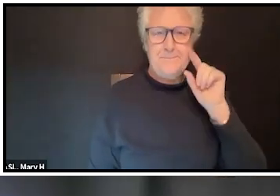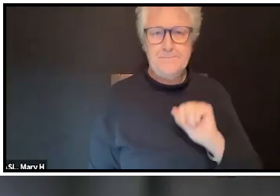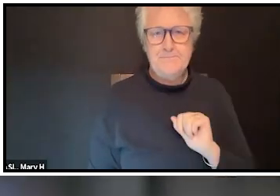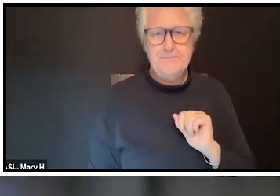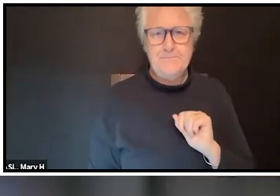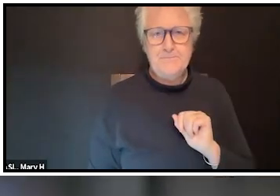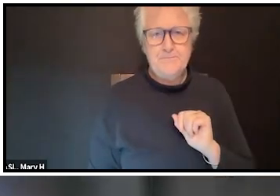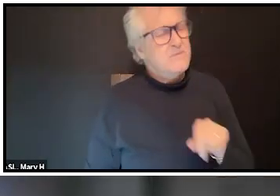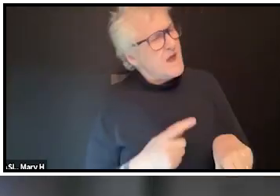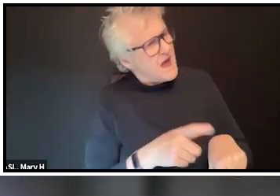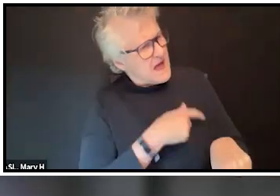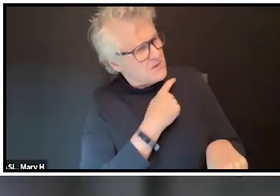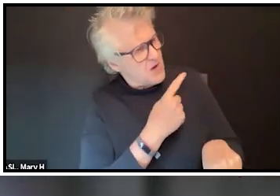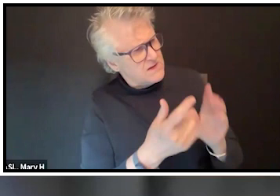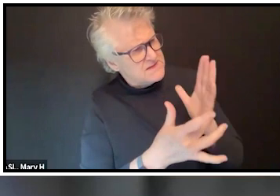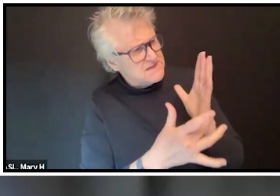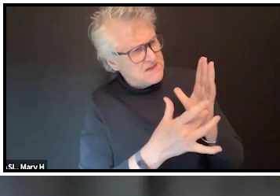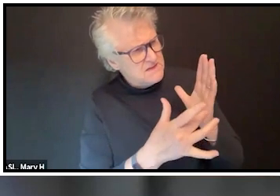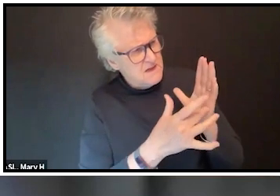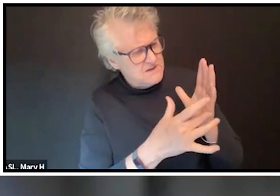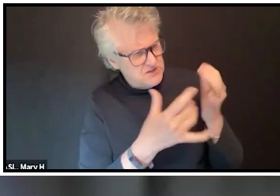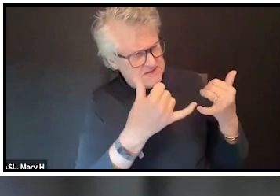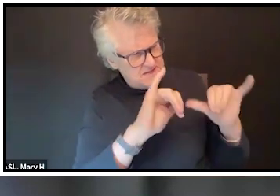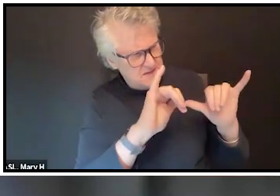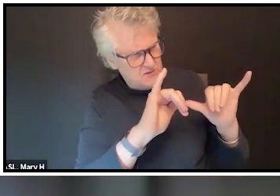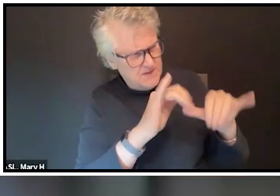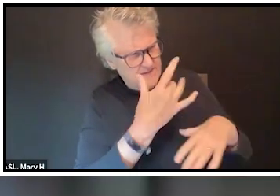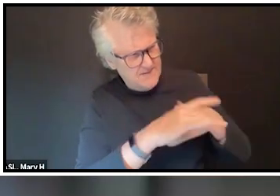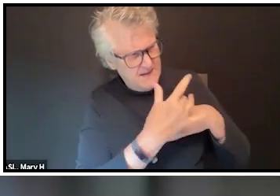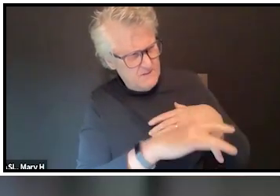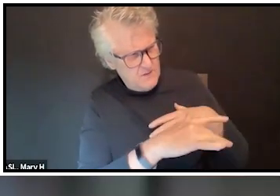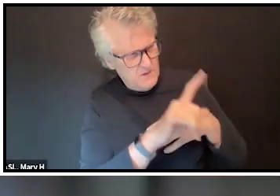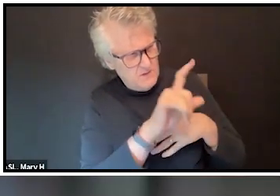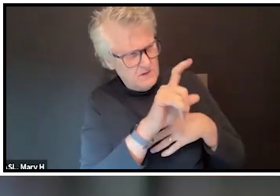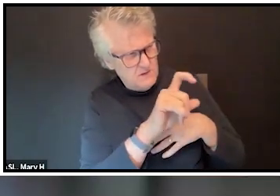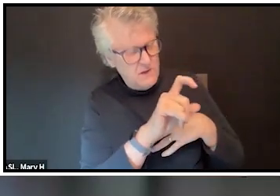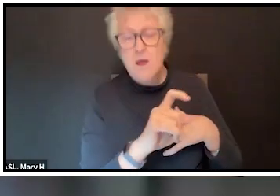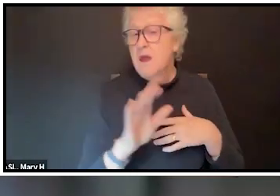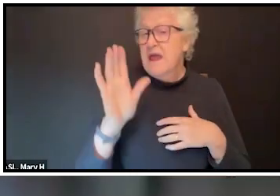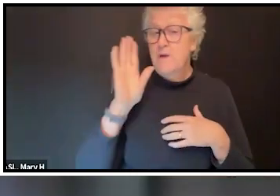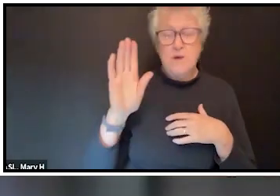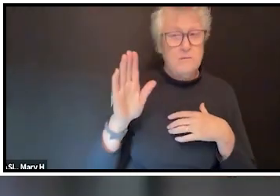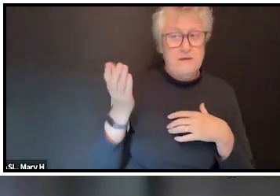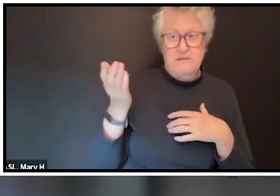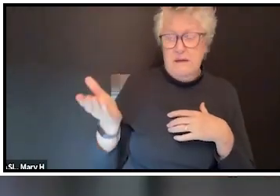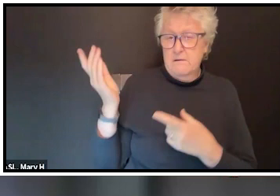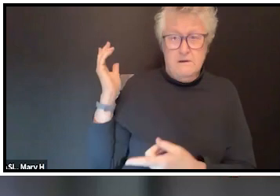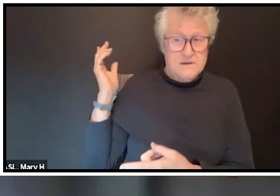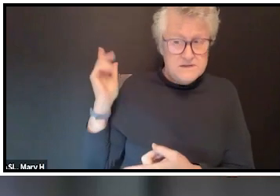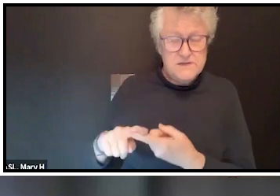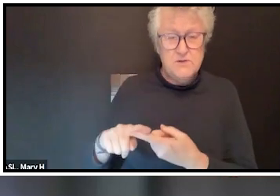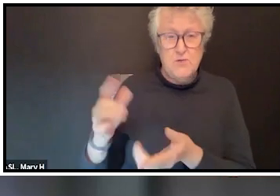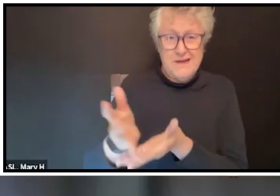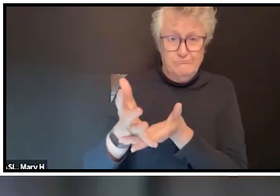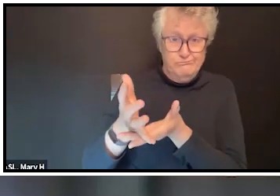How long is the technology fund still going to be available? It will be in existence until we do deplete all of the funding. So